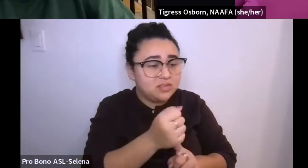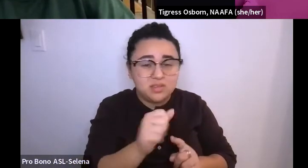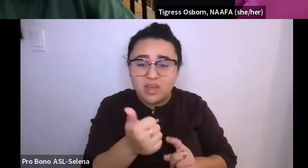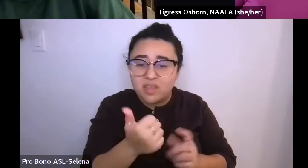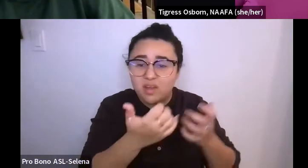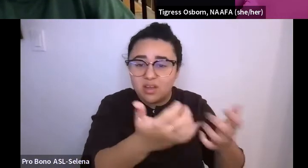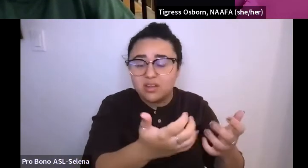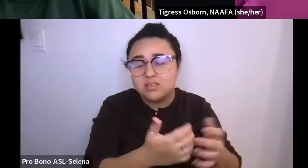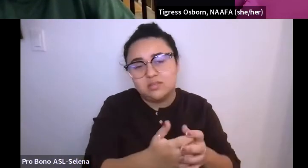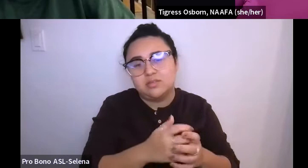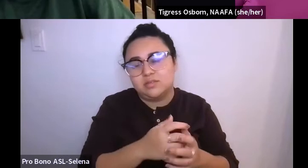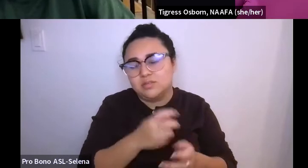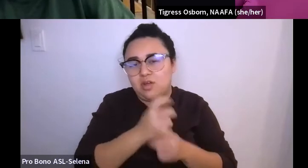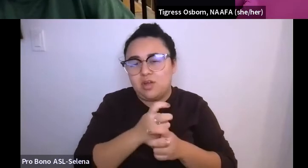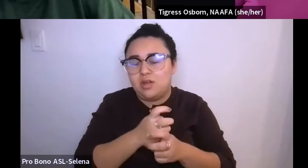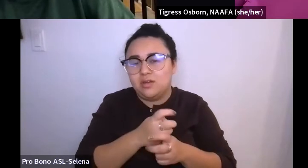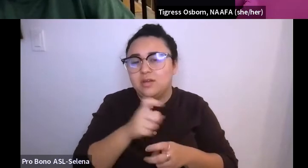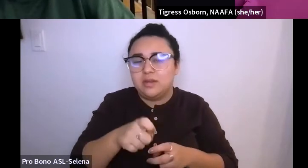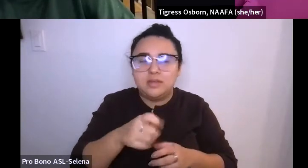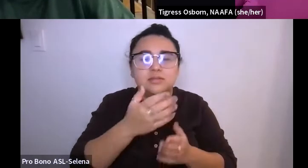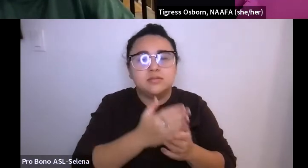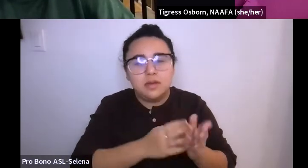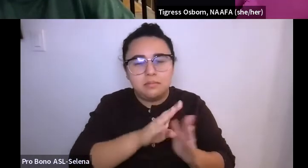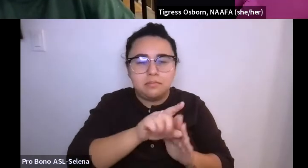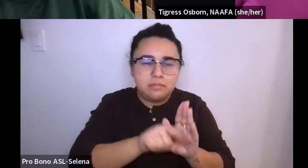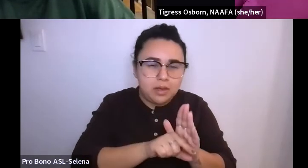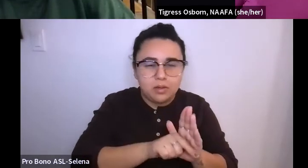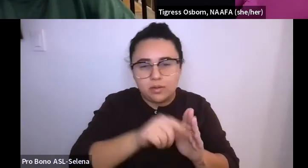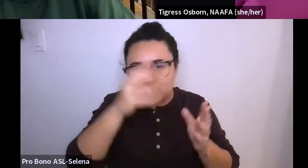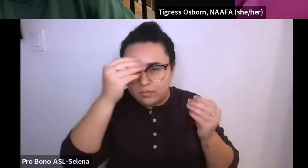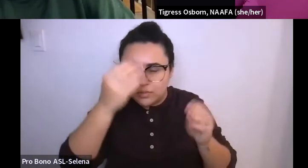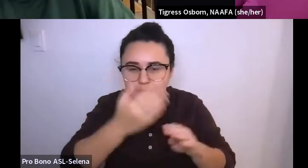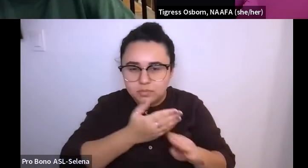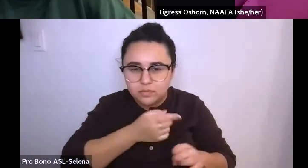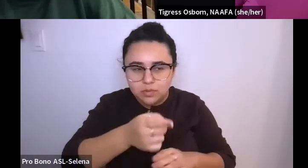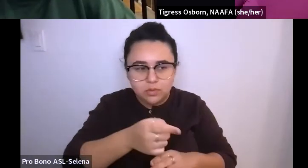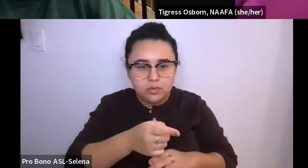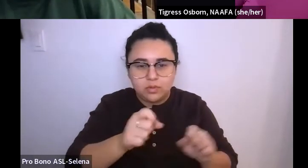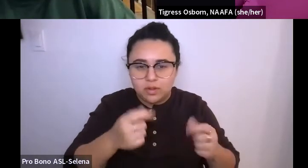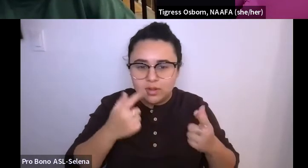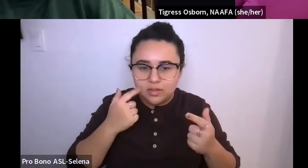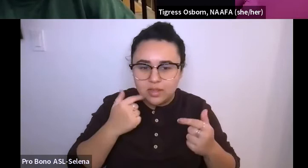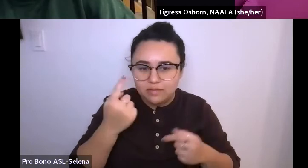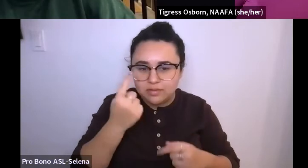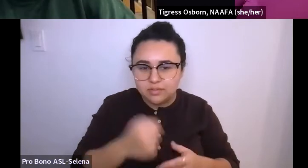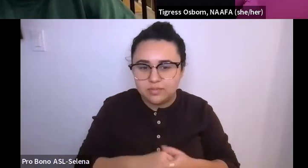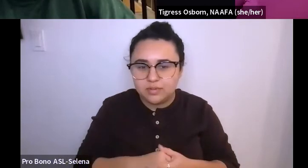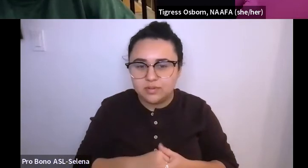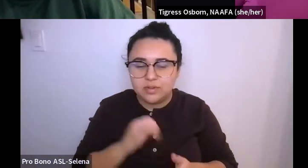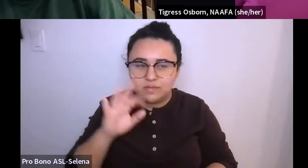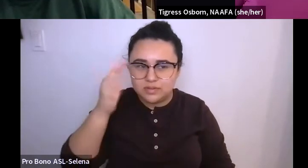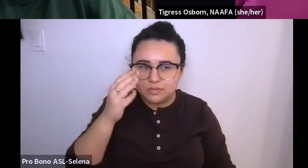you have to have some kind of background information before you can laugh at something if it sounds weird